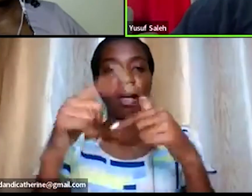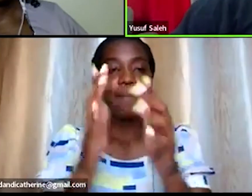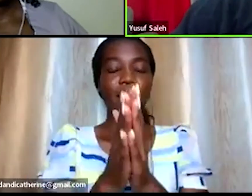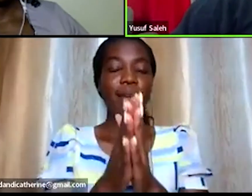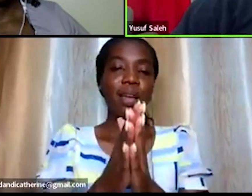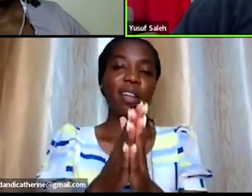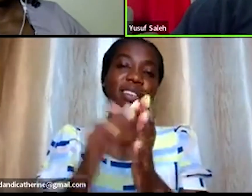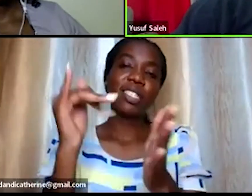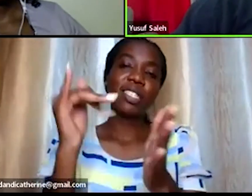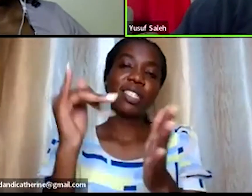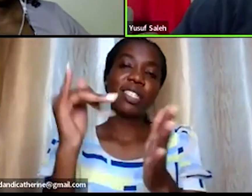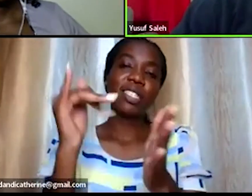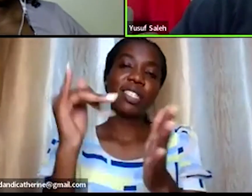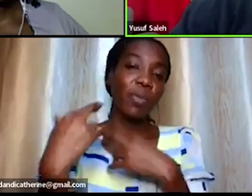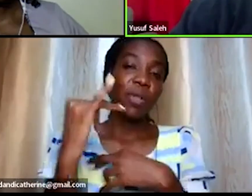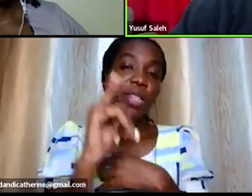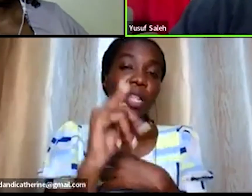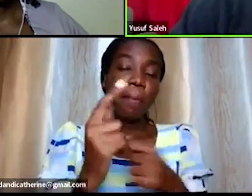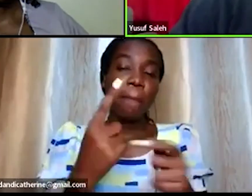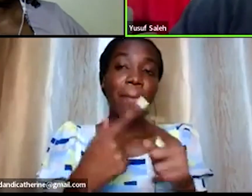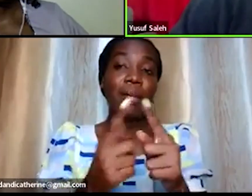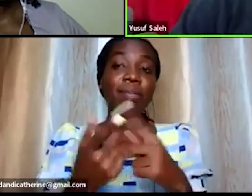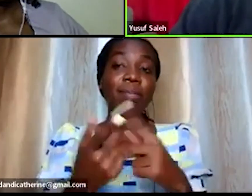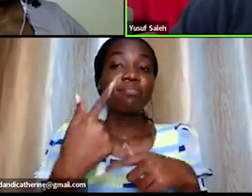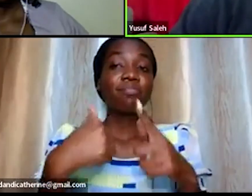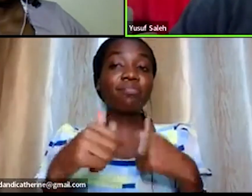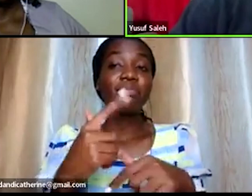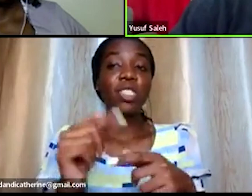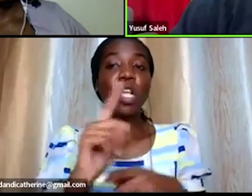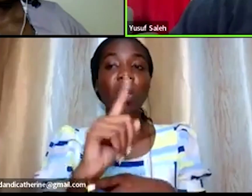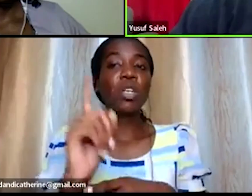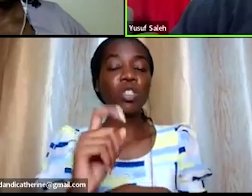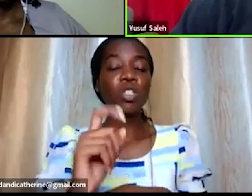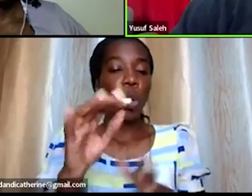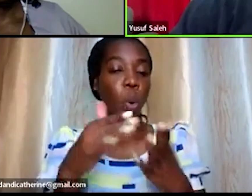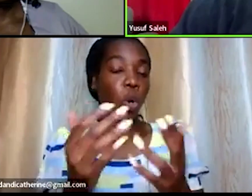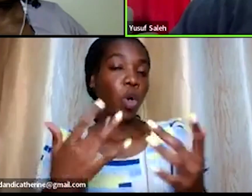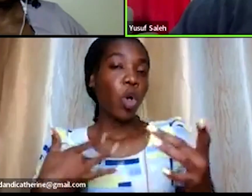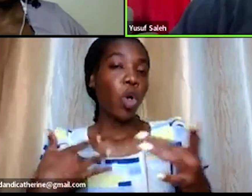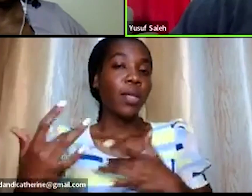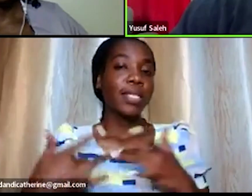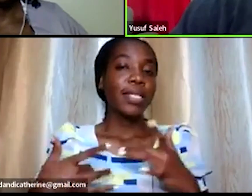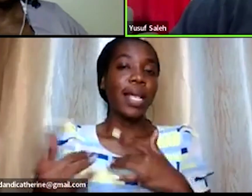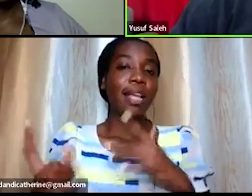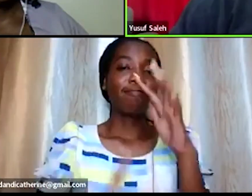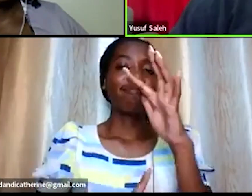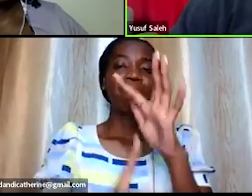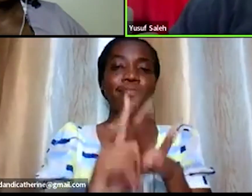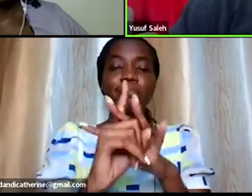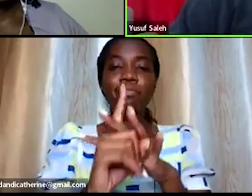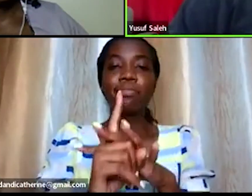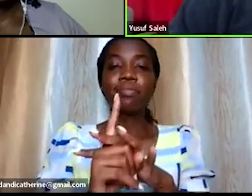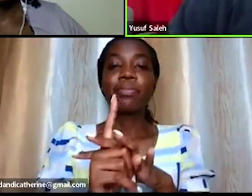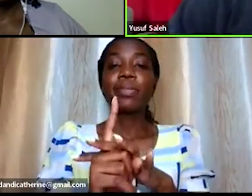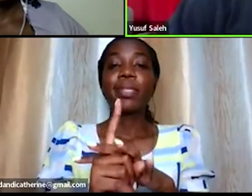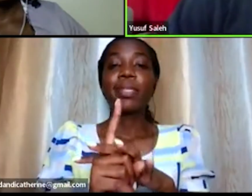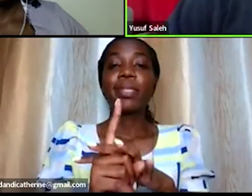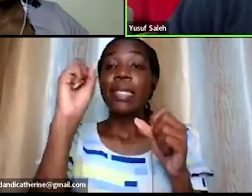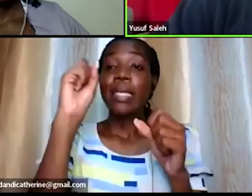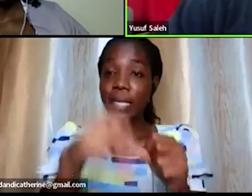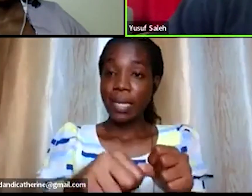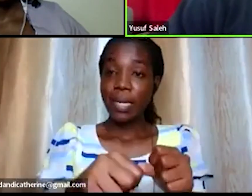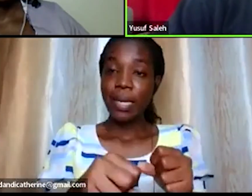in those roles. But coming to the question or the concerns that have been brought about, yes, indeed, we